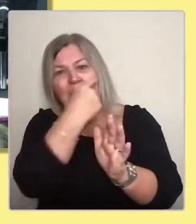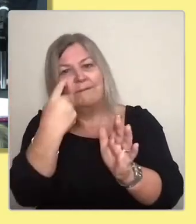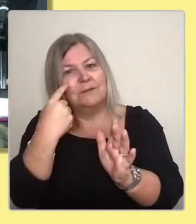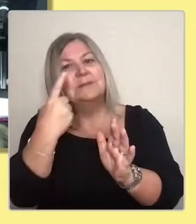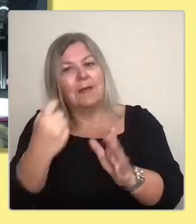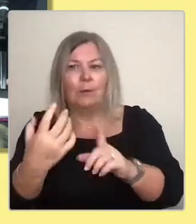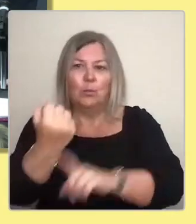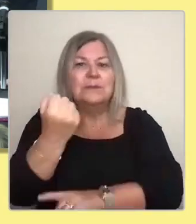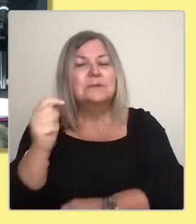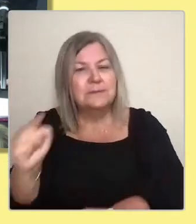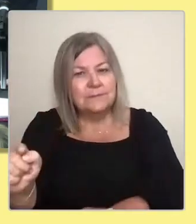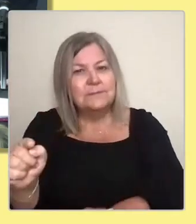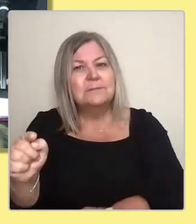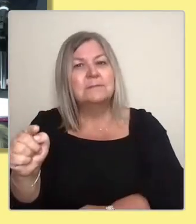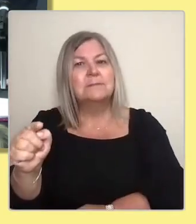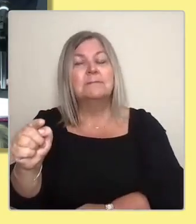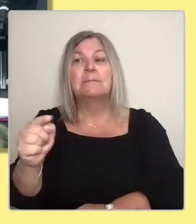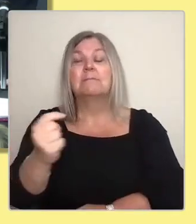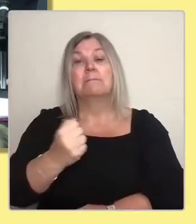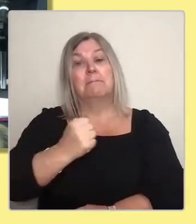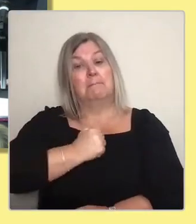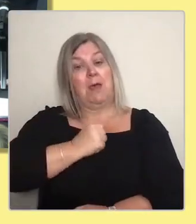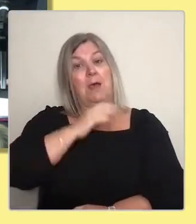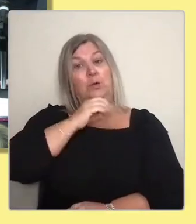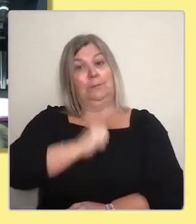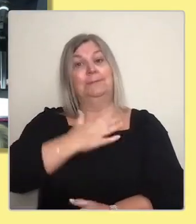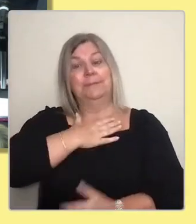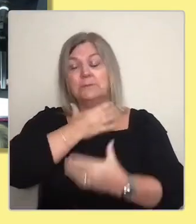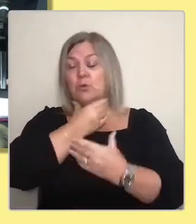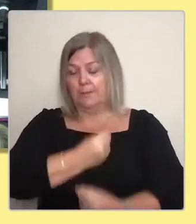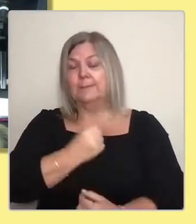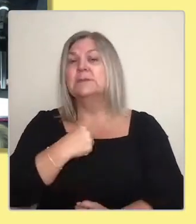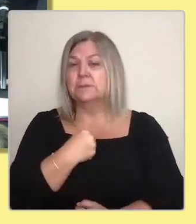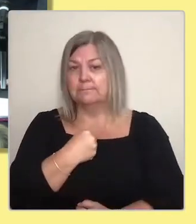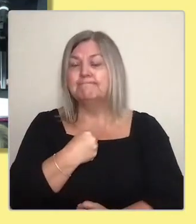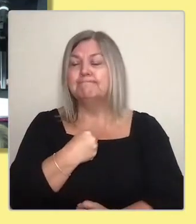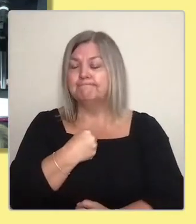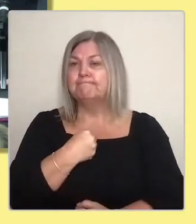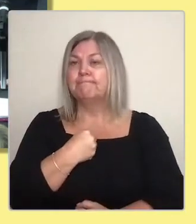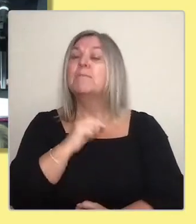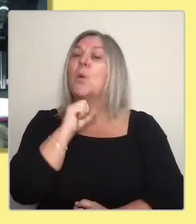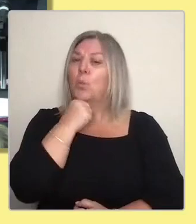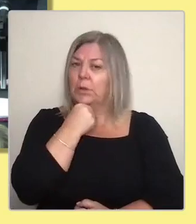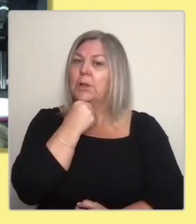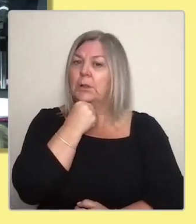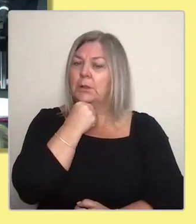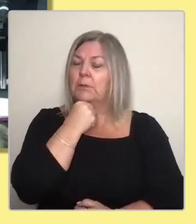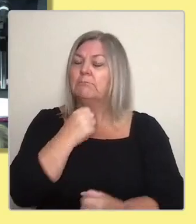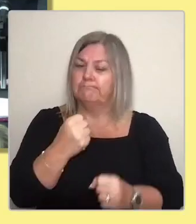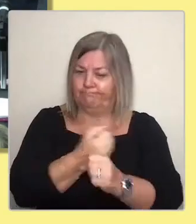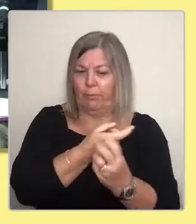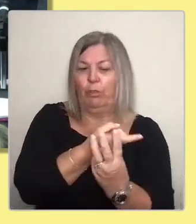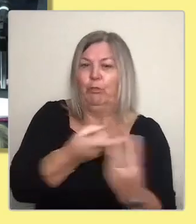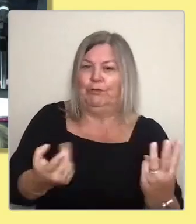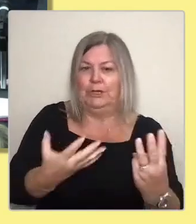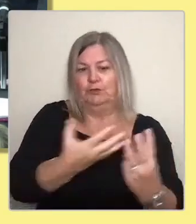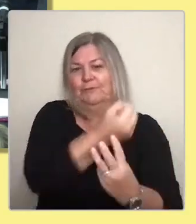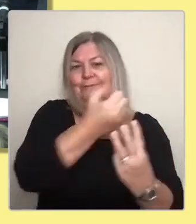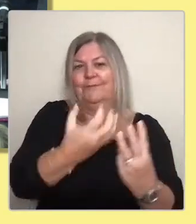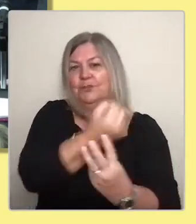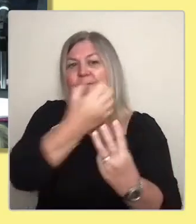front foot. And my commitment as part of this process is to do all three, is to reach out to those who are yet